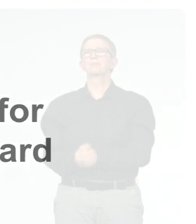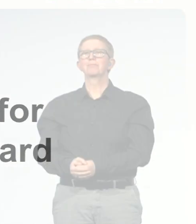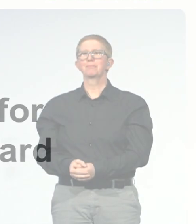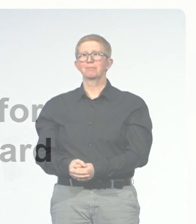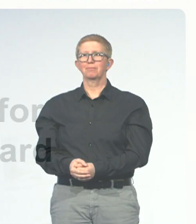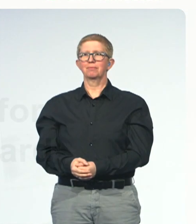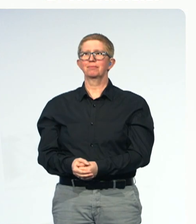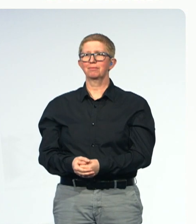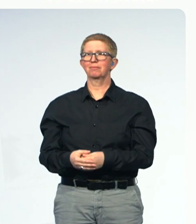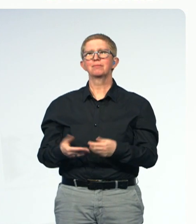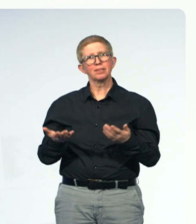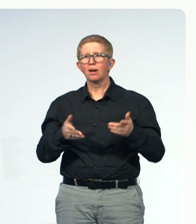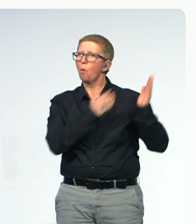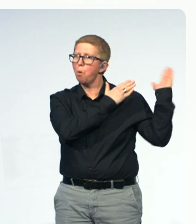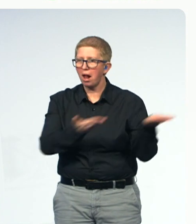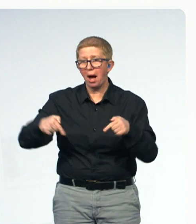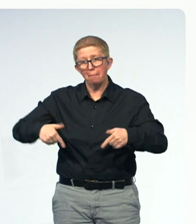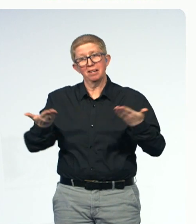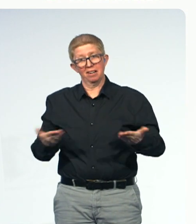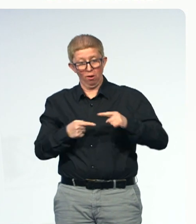A warm welcome to the next session